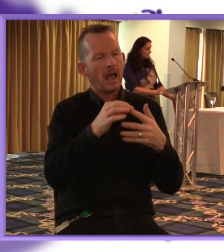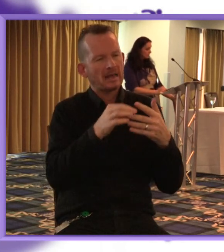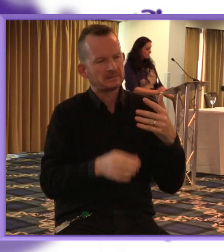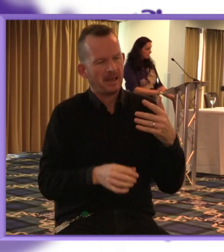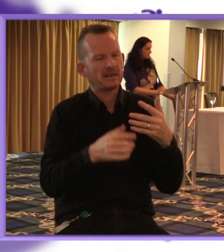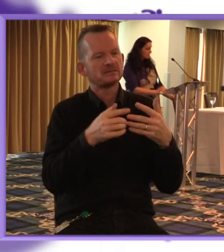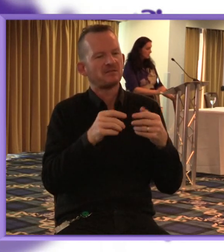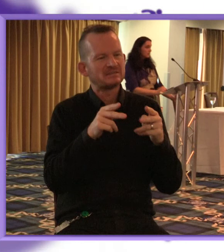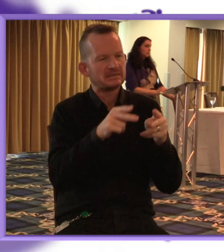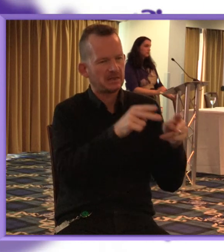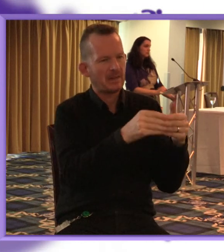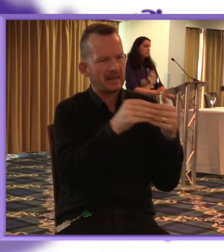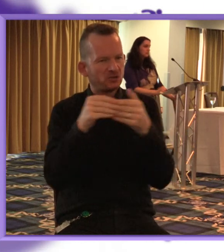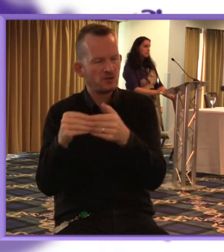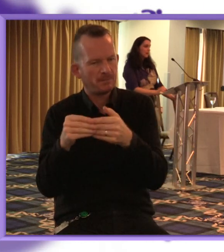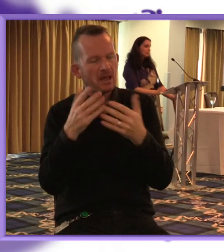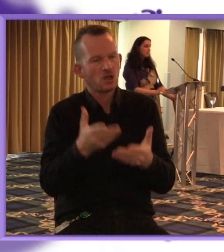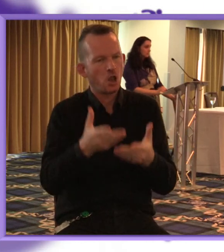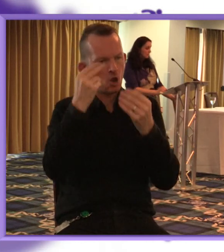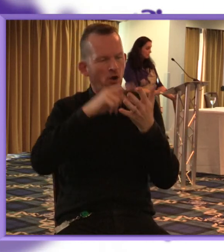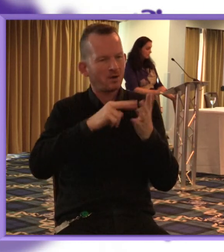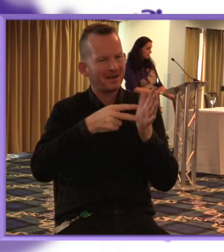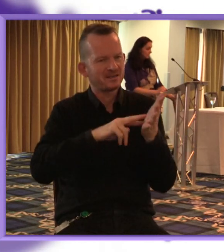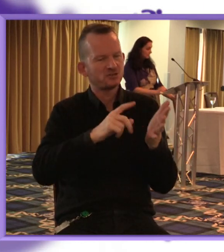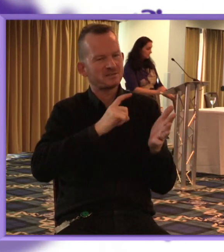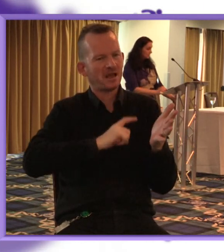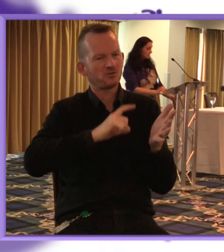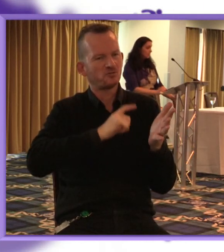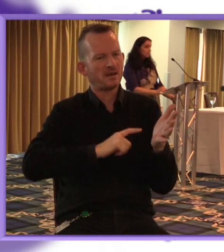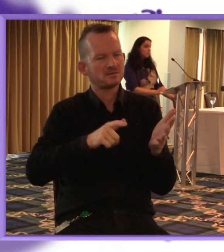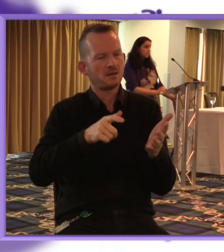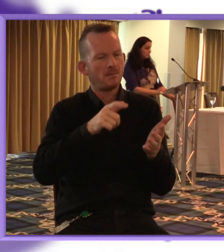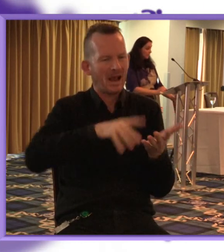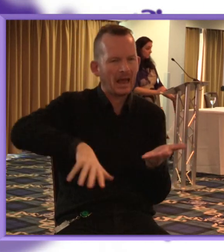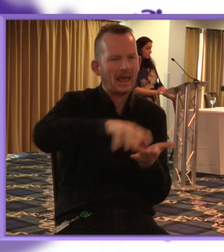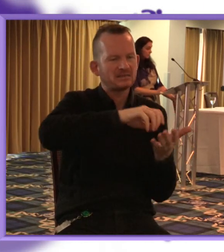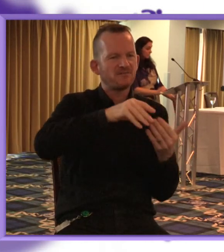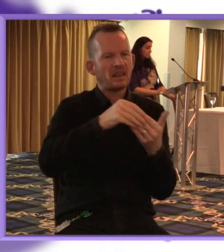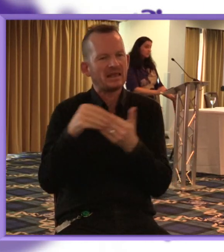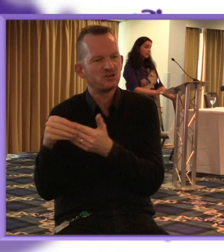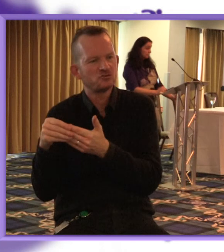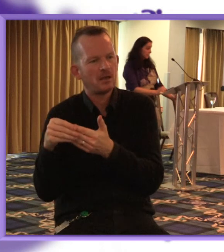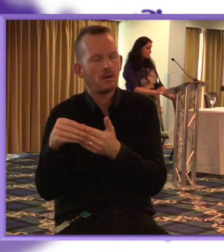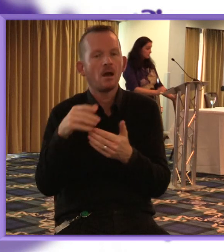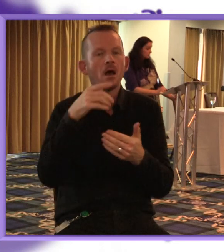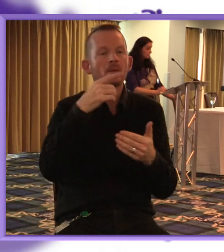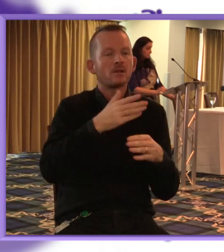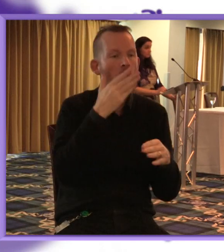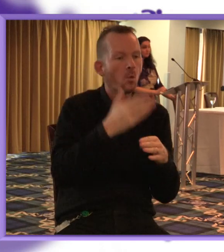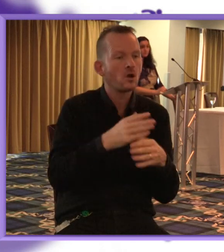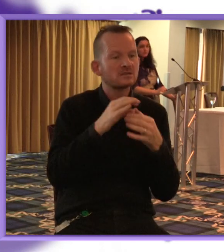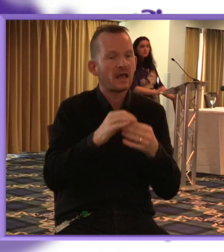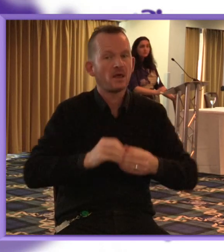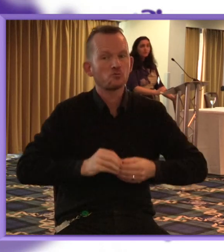leadership, it's a learning organisation is characterised by that collective leadership, where people can work together and create better